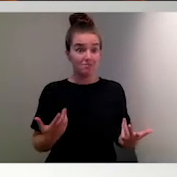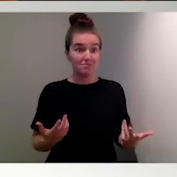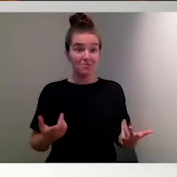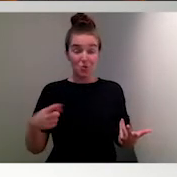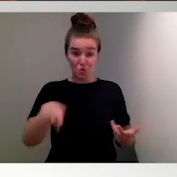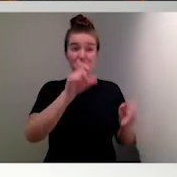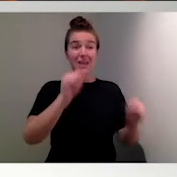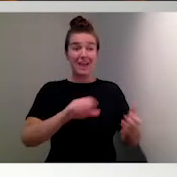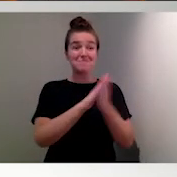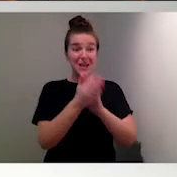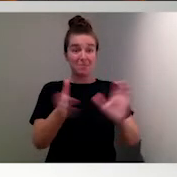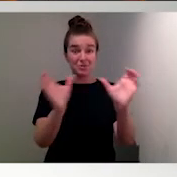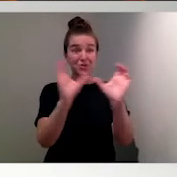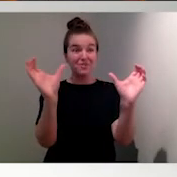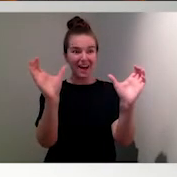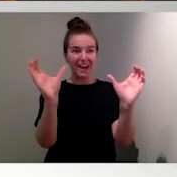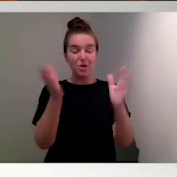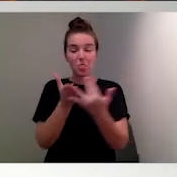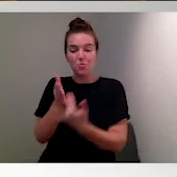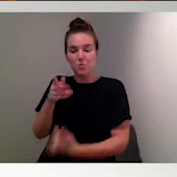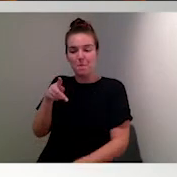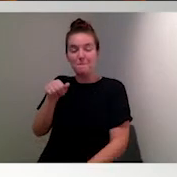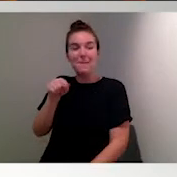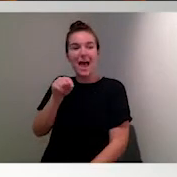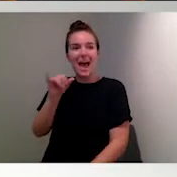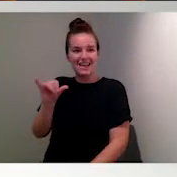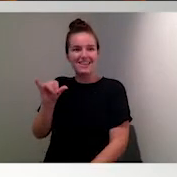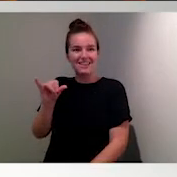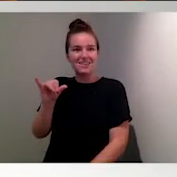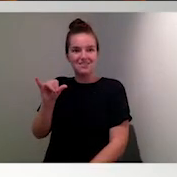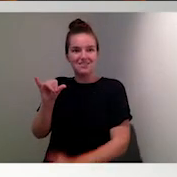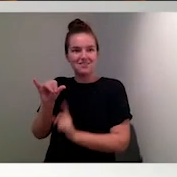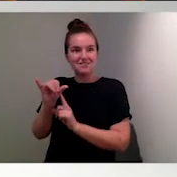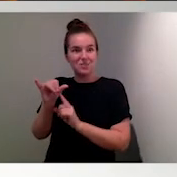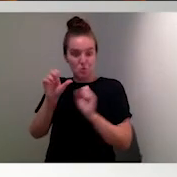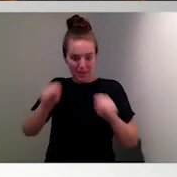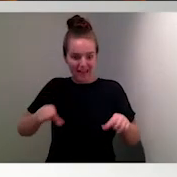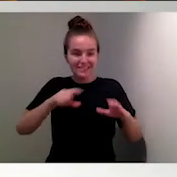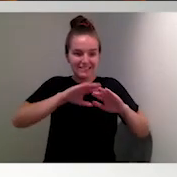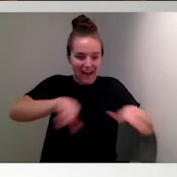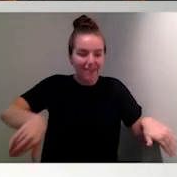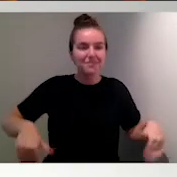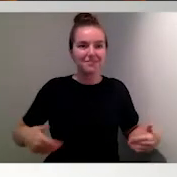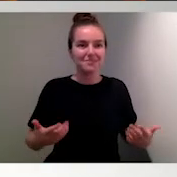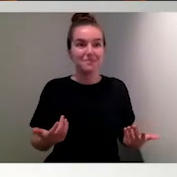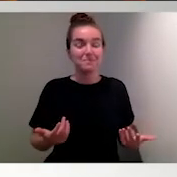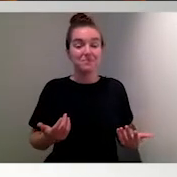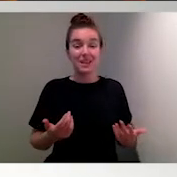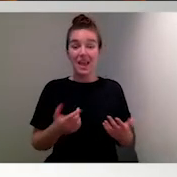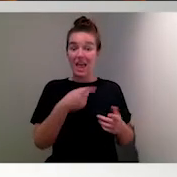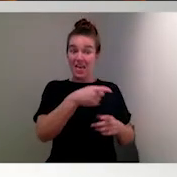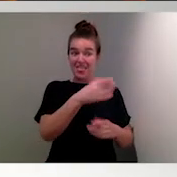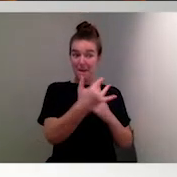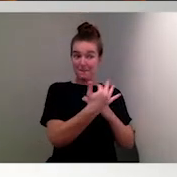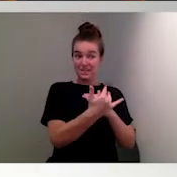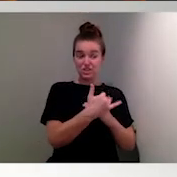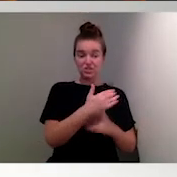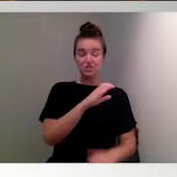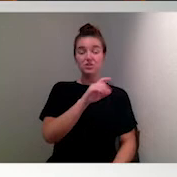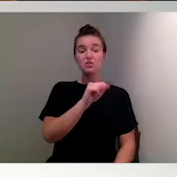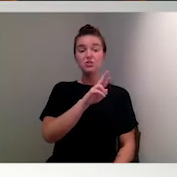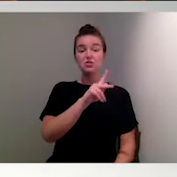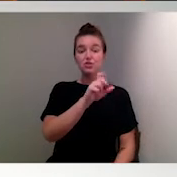They have adaptive scuba diving, and Beaches, Turks and Caicos has an adaptive scuba certified diver there who